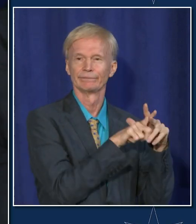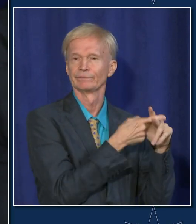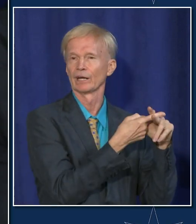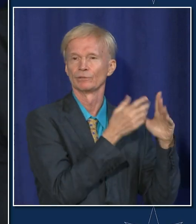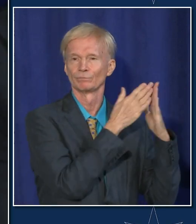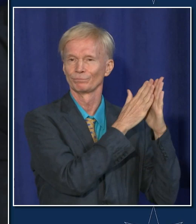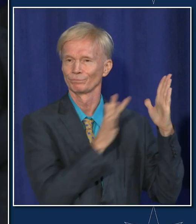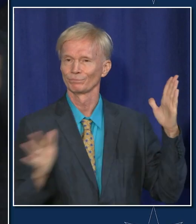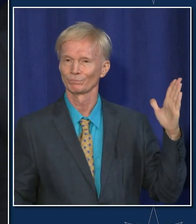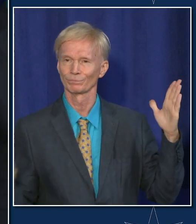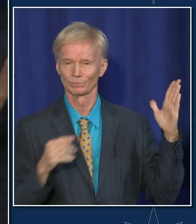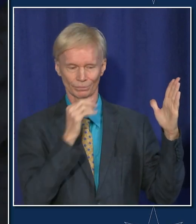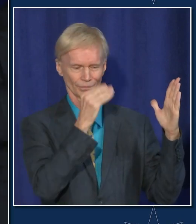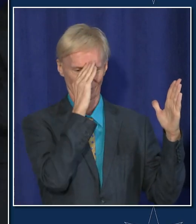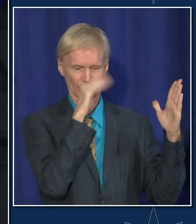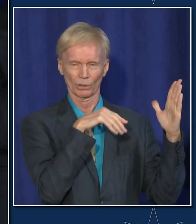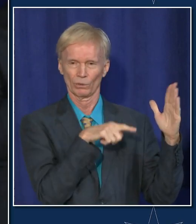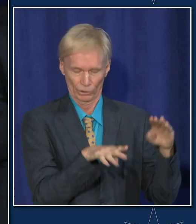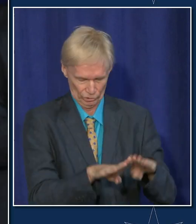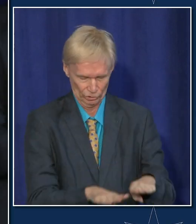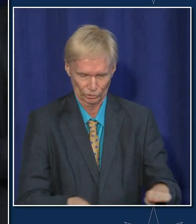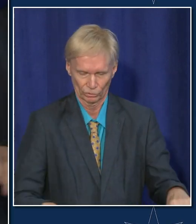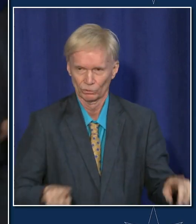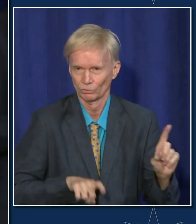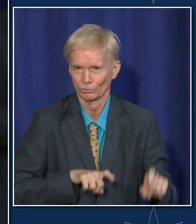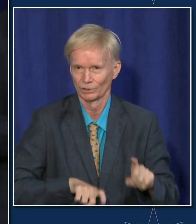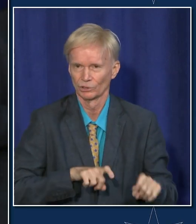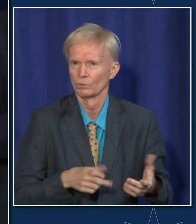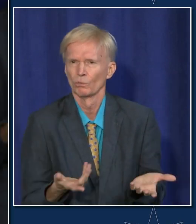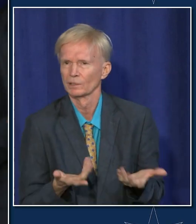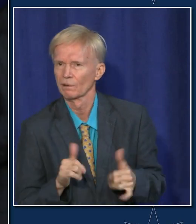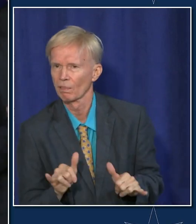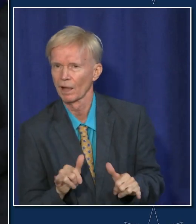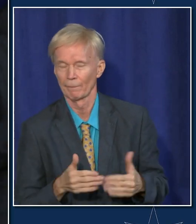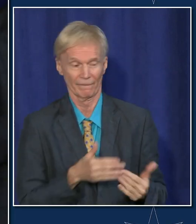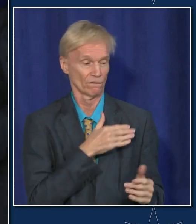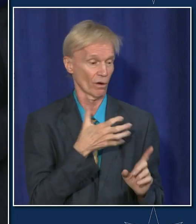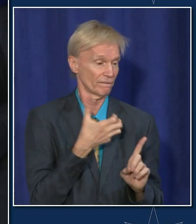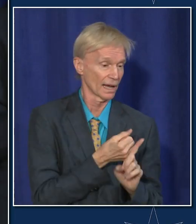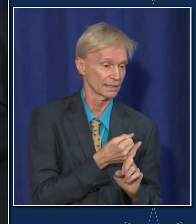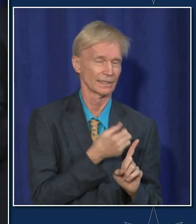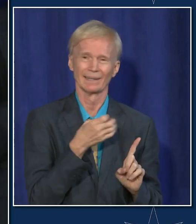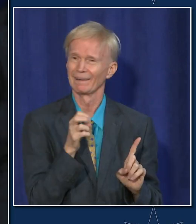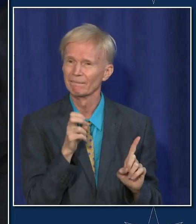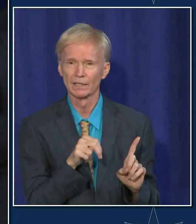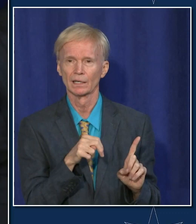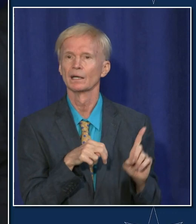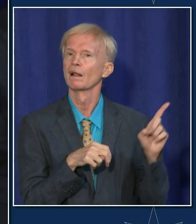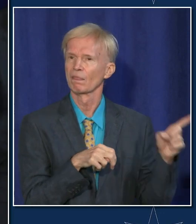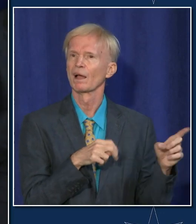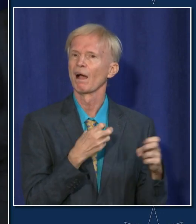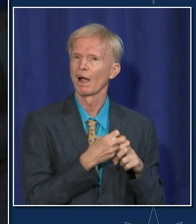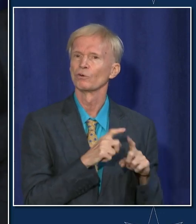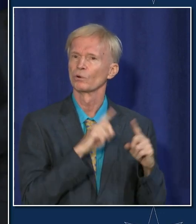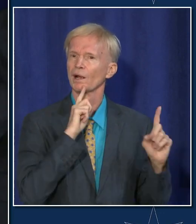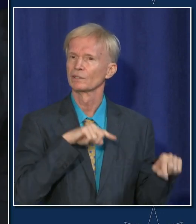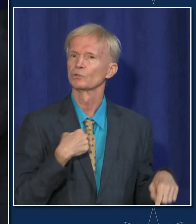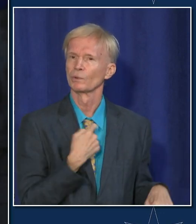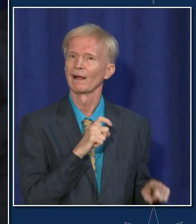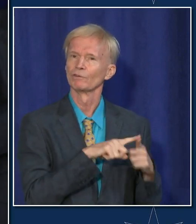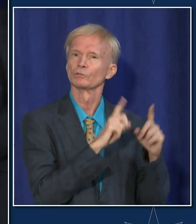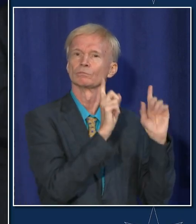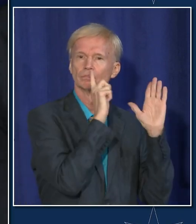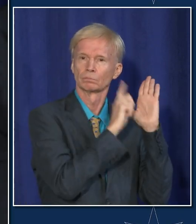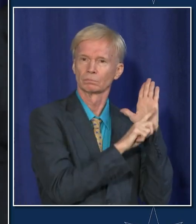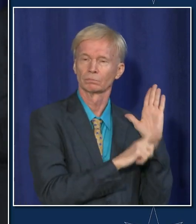that questions around kids, even before a vaccine was available, were probably going to be some of the hardest questions that we had to deal with. And